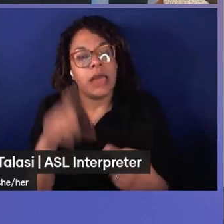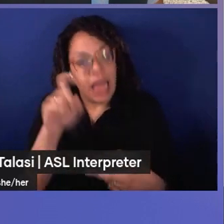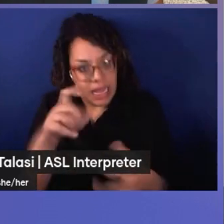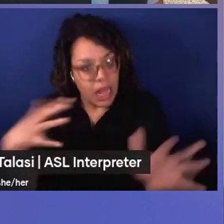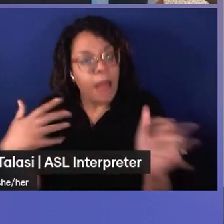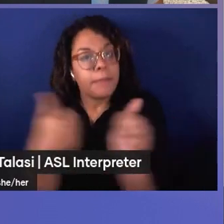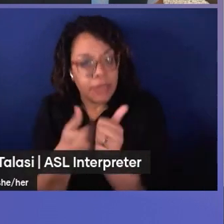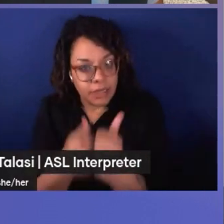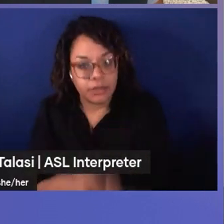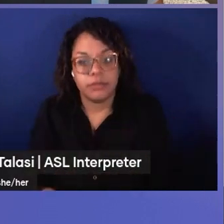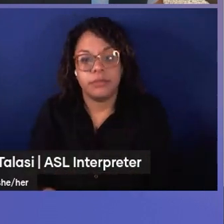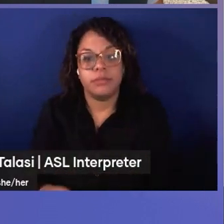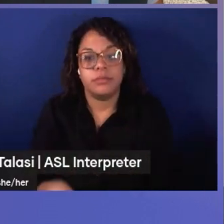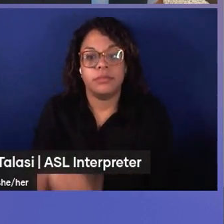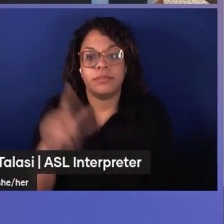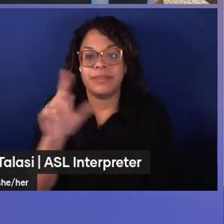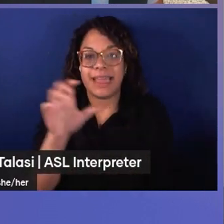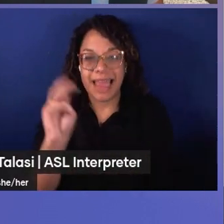course. LCM is always an issue.